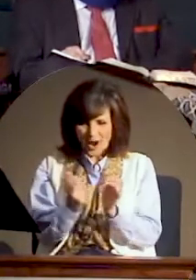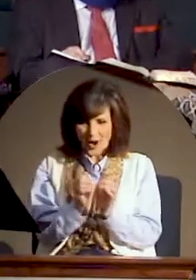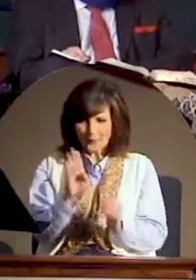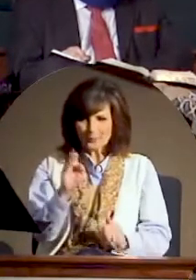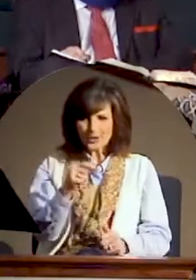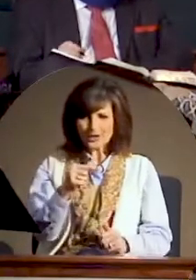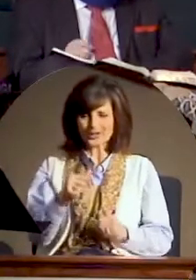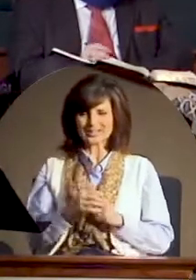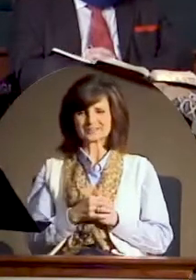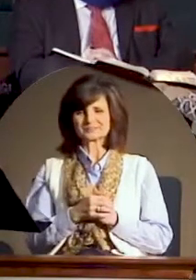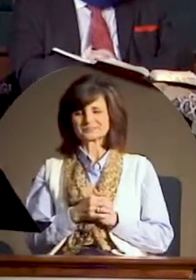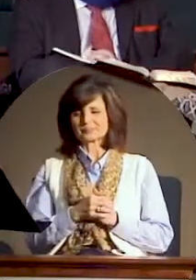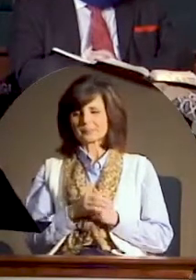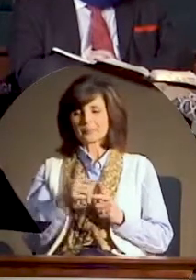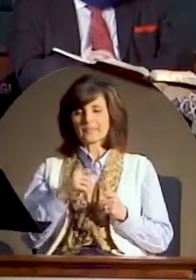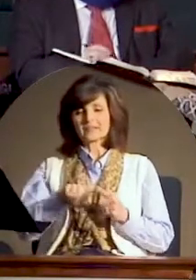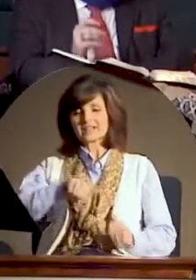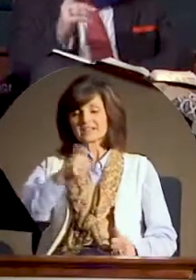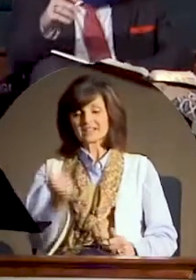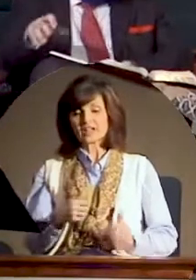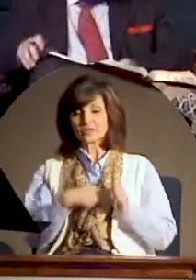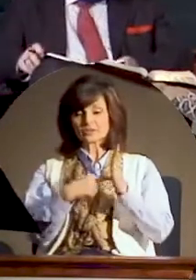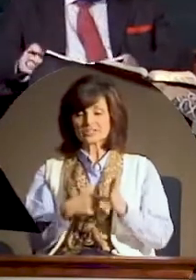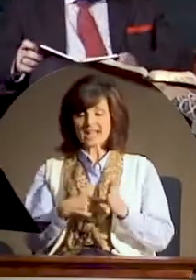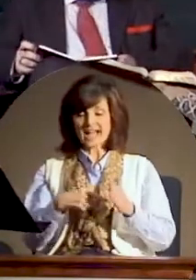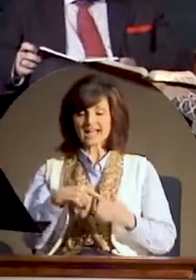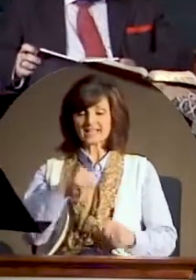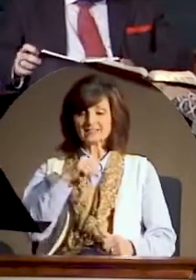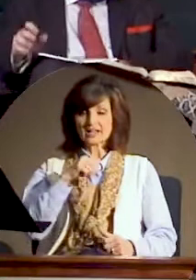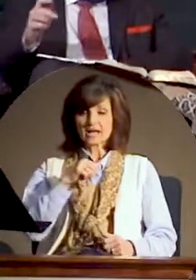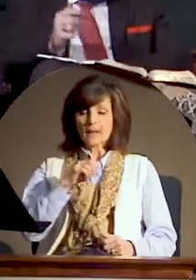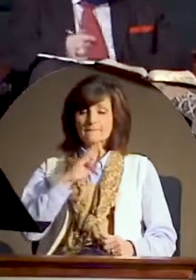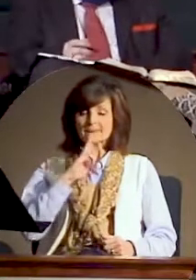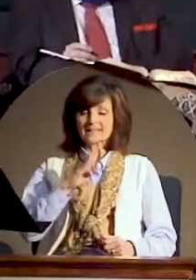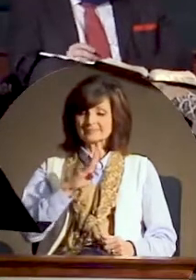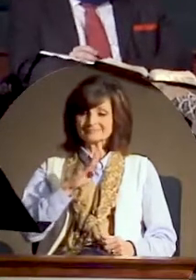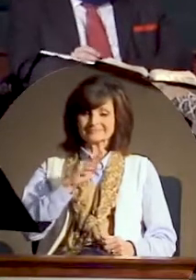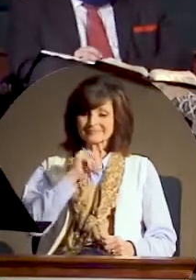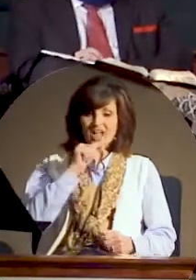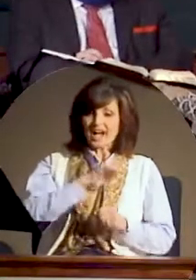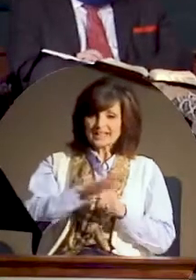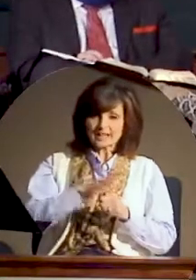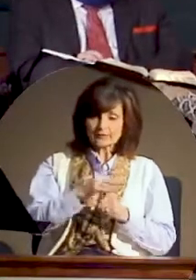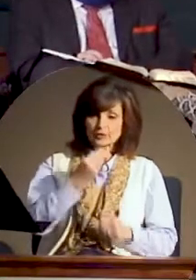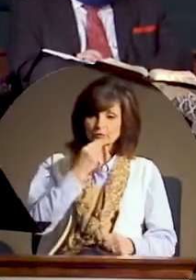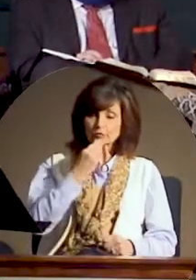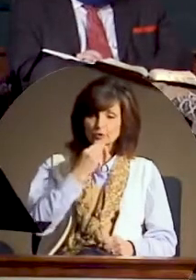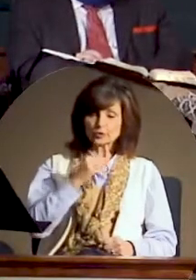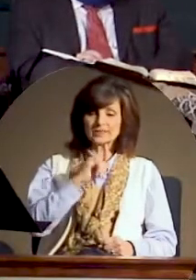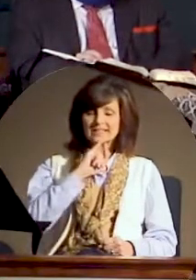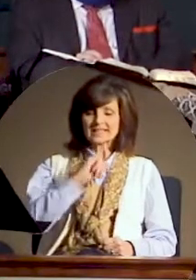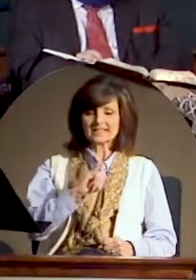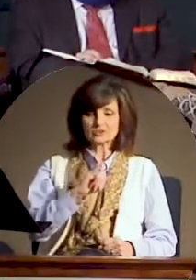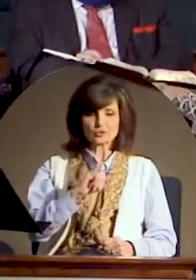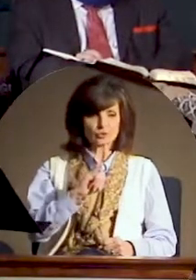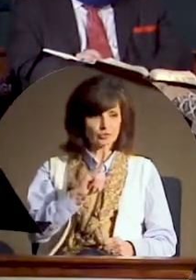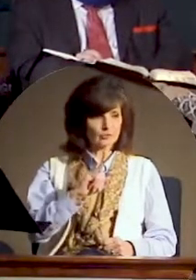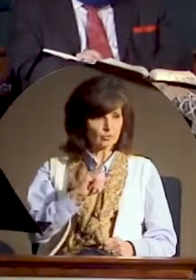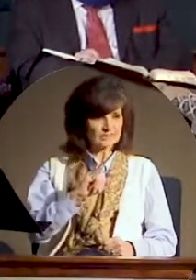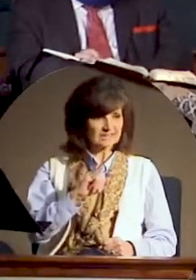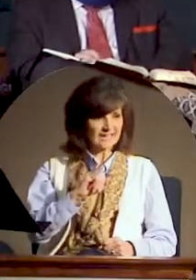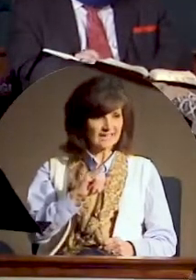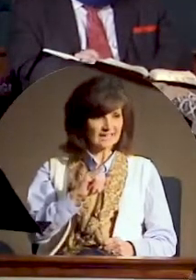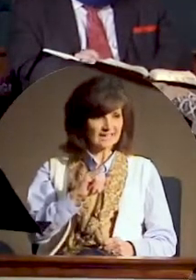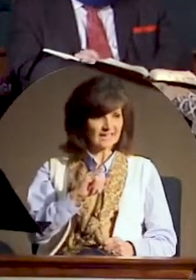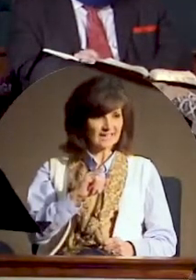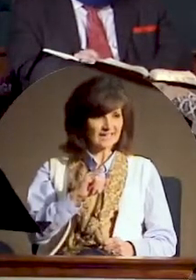of being malnourished is depression. You know, if you're depressed, maybe you aren't taking in enough food. Well, ladies and gentlemen, I want to tell you something.